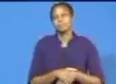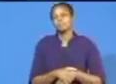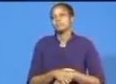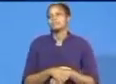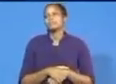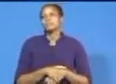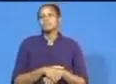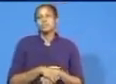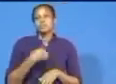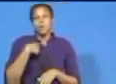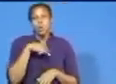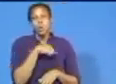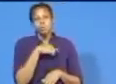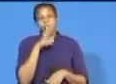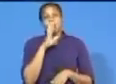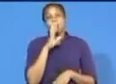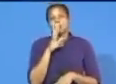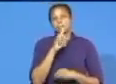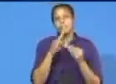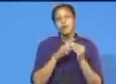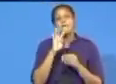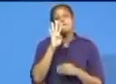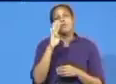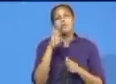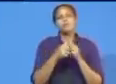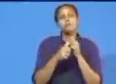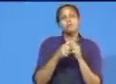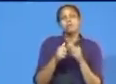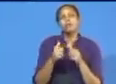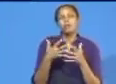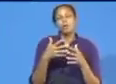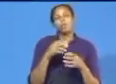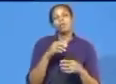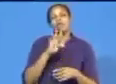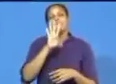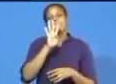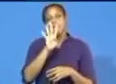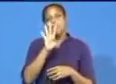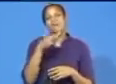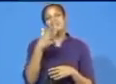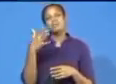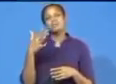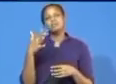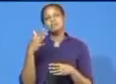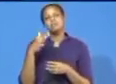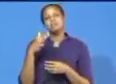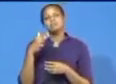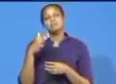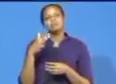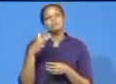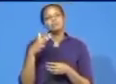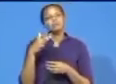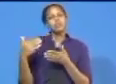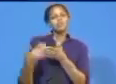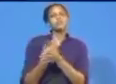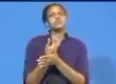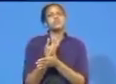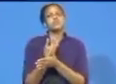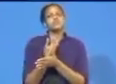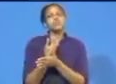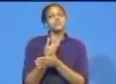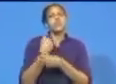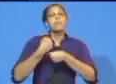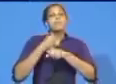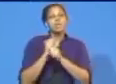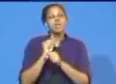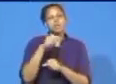talking about four issues to a brand new miraculous you. Issue number